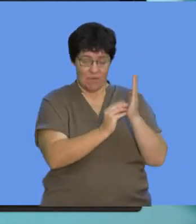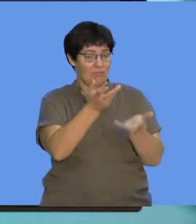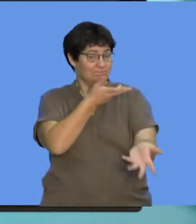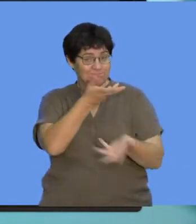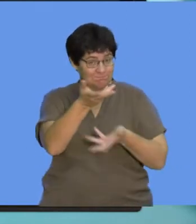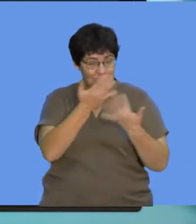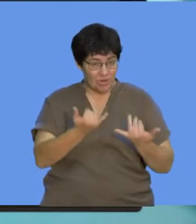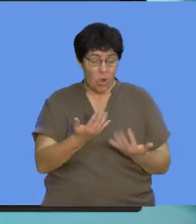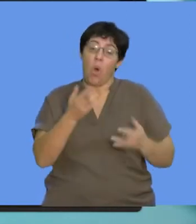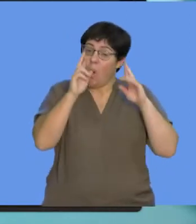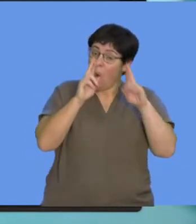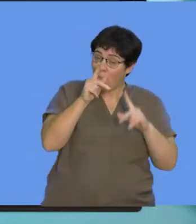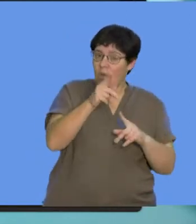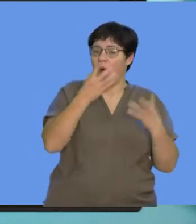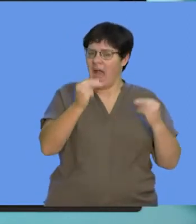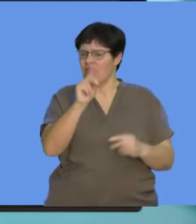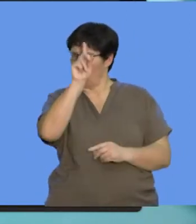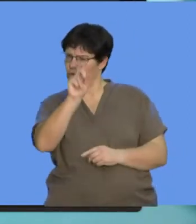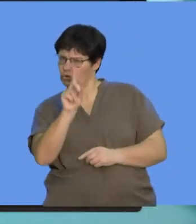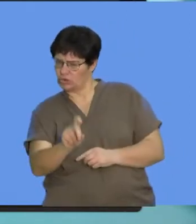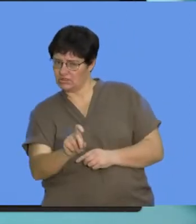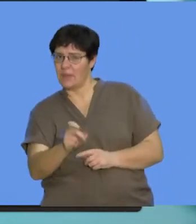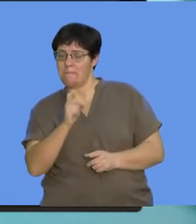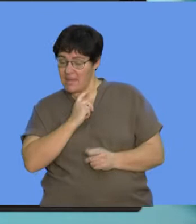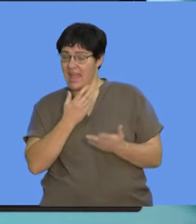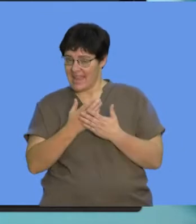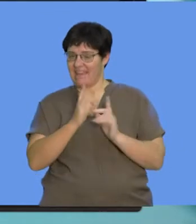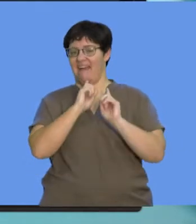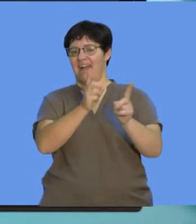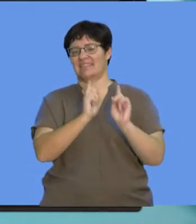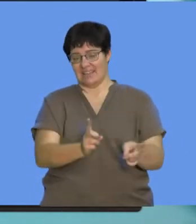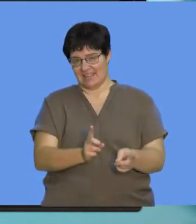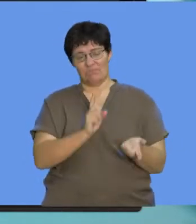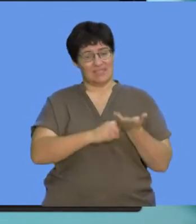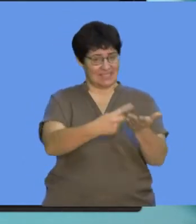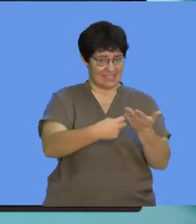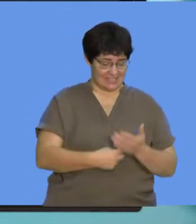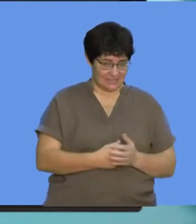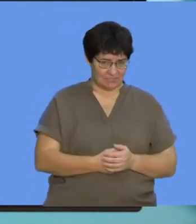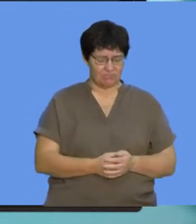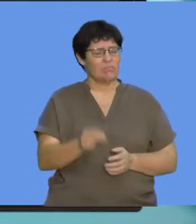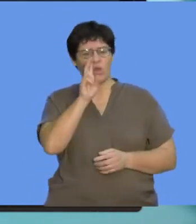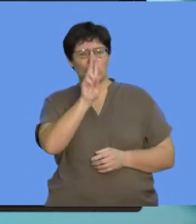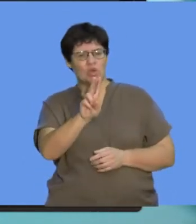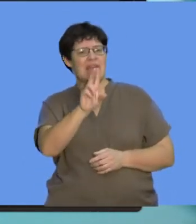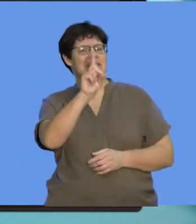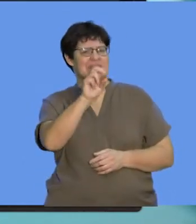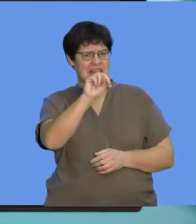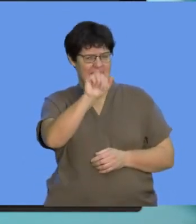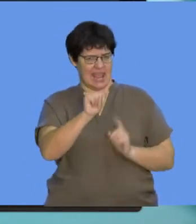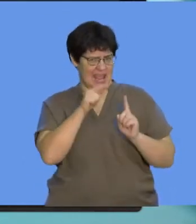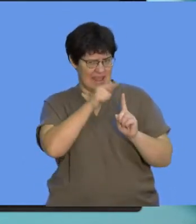that you've got some questions that you can write down and I can get to them as we discuss. So let's look at DNA and, very